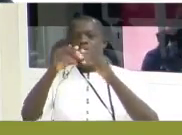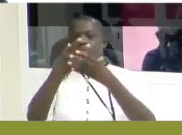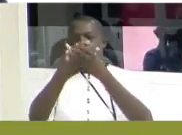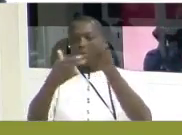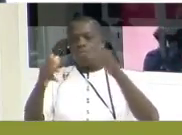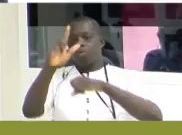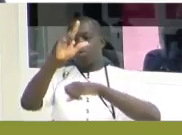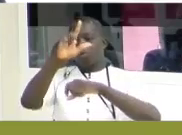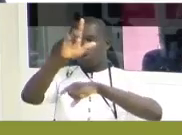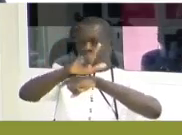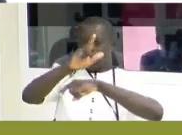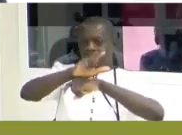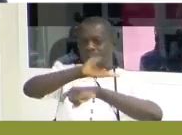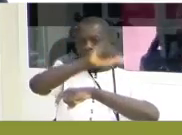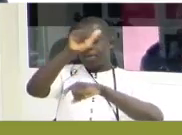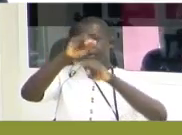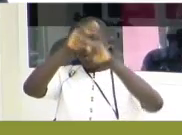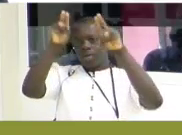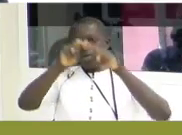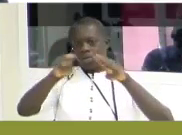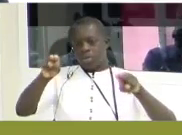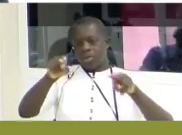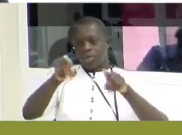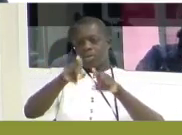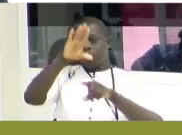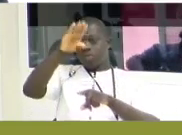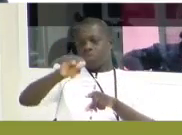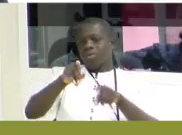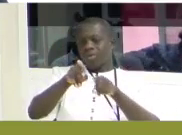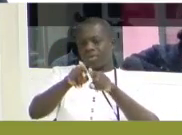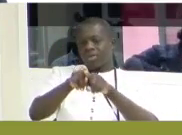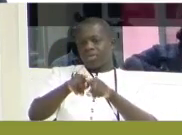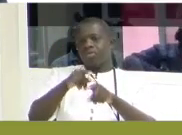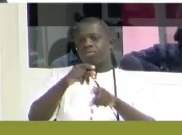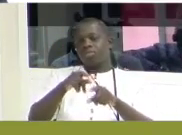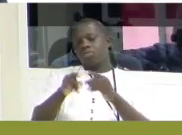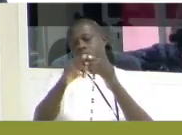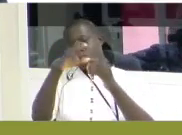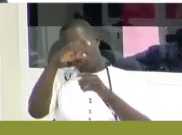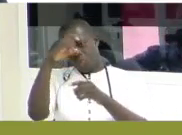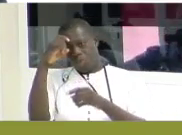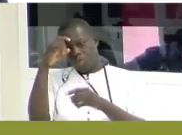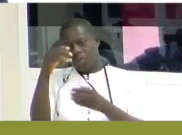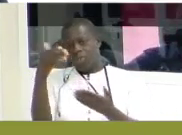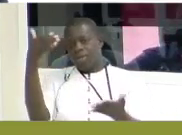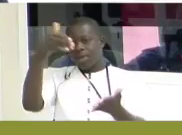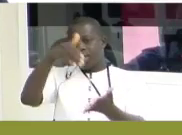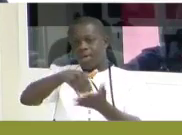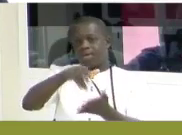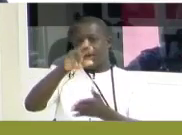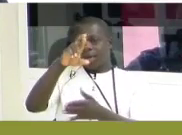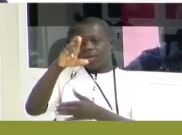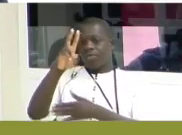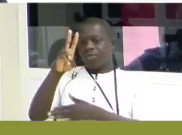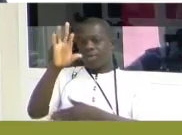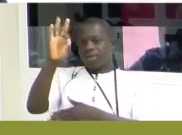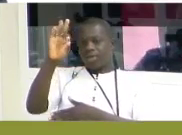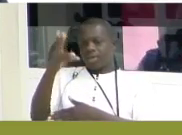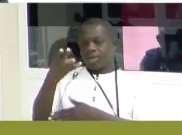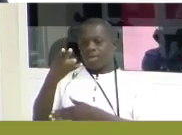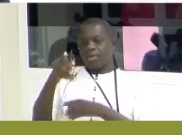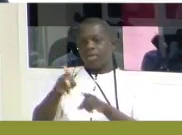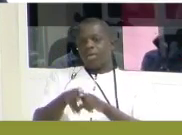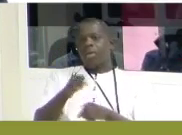was doing more or less the same functions. And I could even remember immediately I landed at the RVTH, I initiated